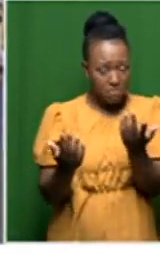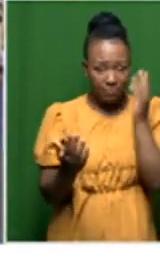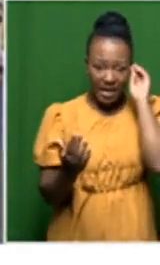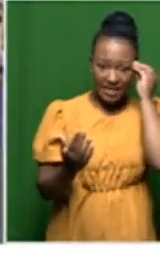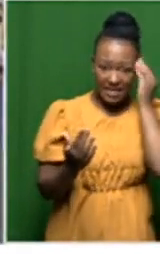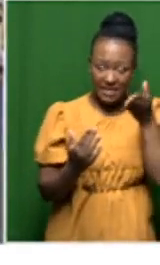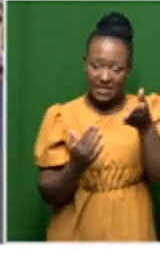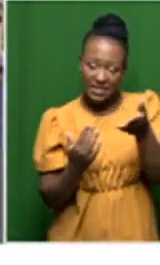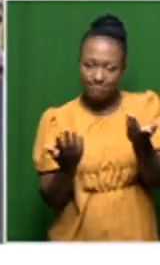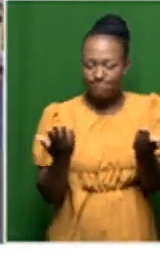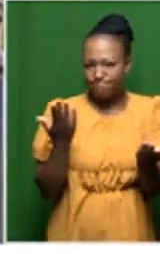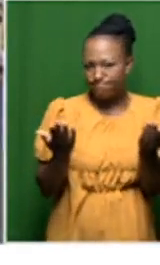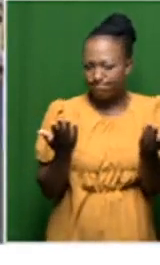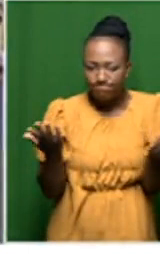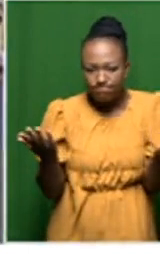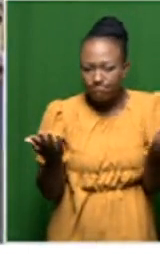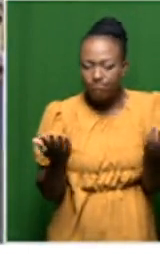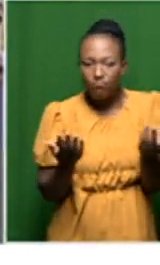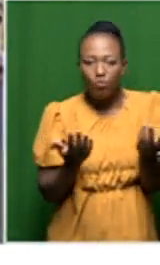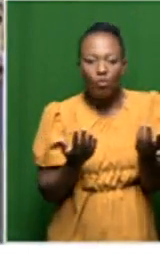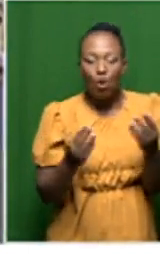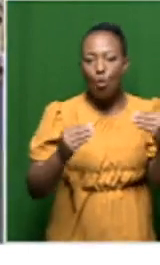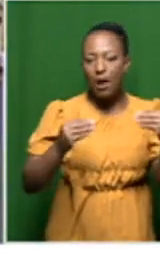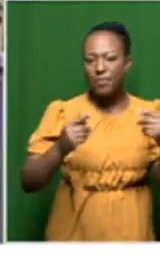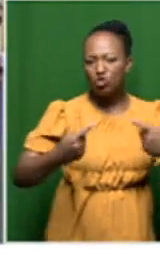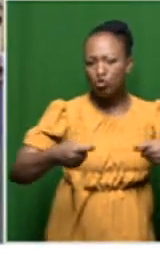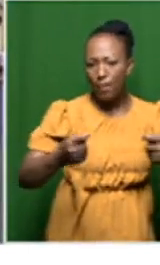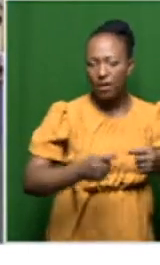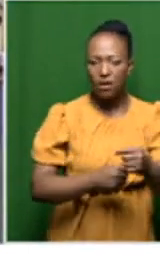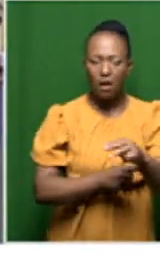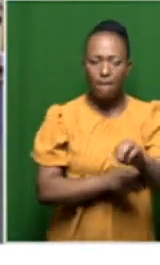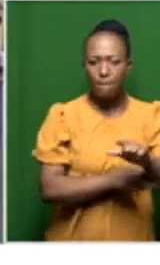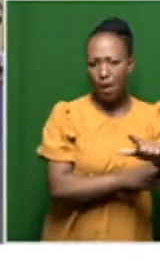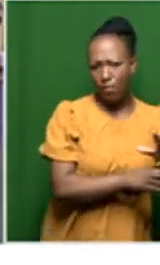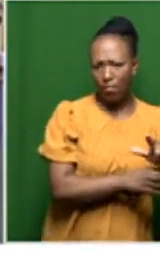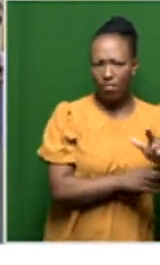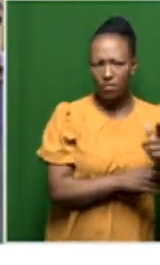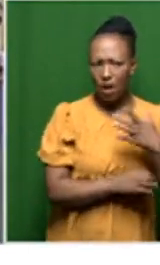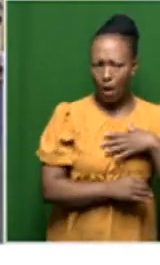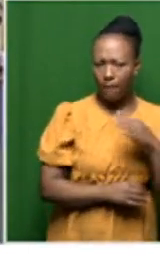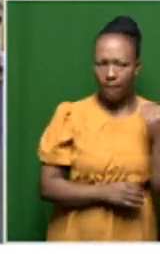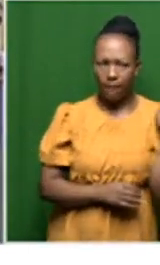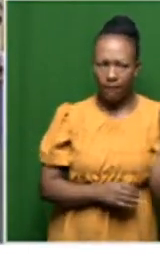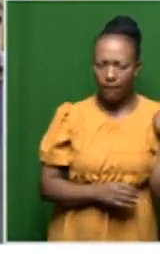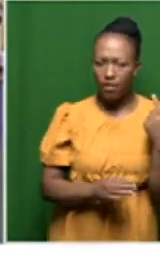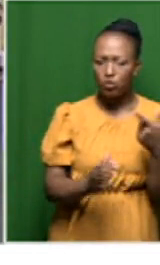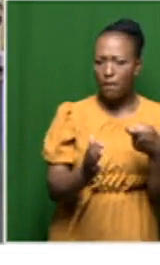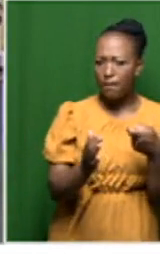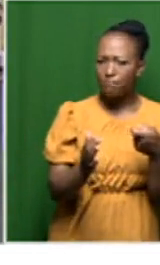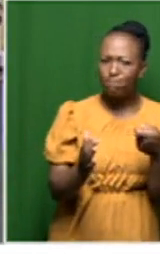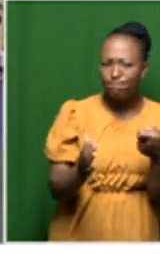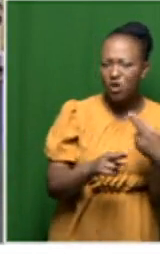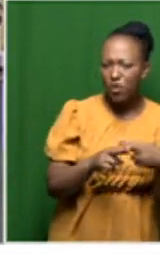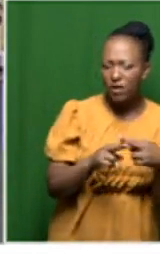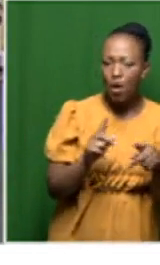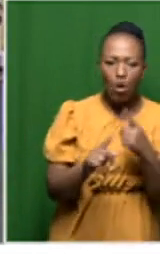from whether it be shopping malls or businesses that are wanting to come in and lease from you as opposed to actually buying the property off your